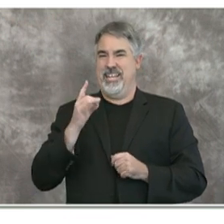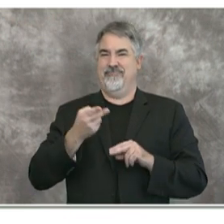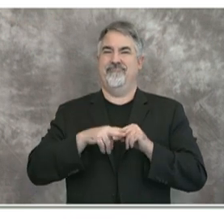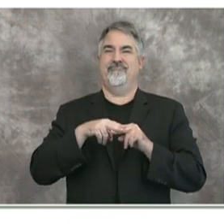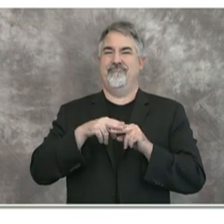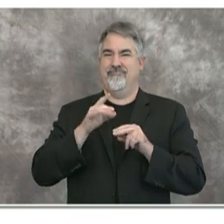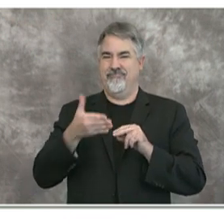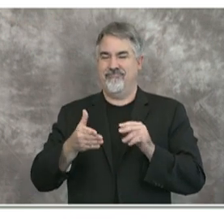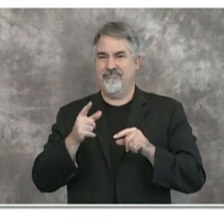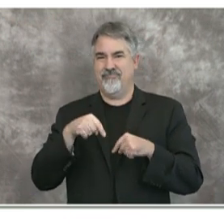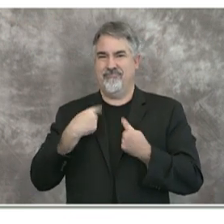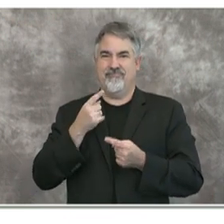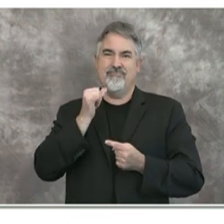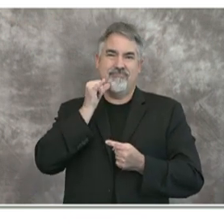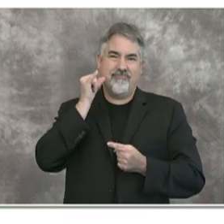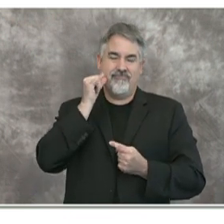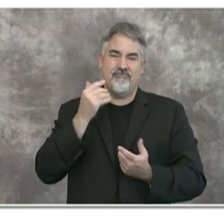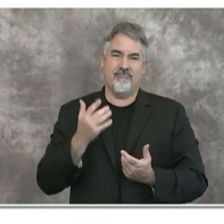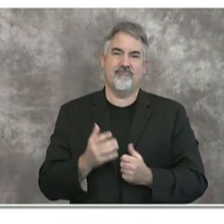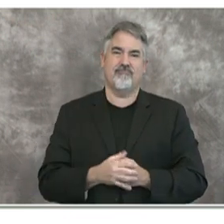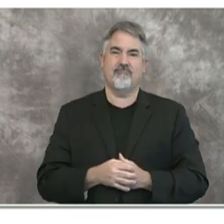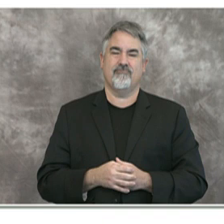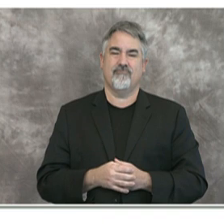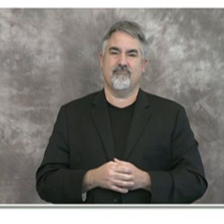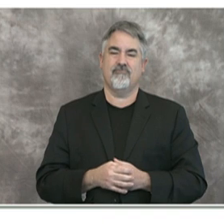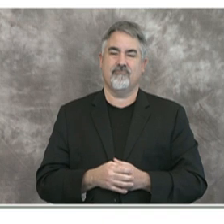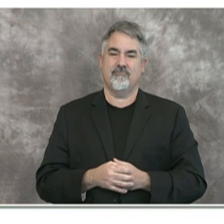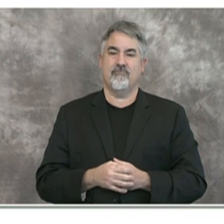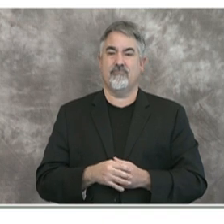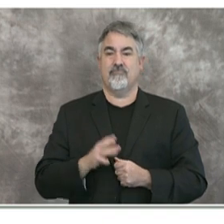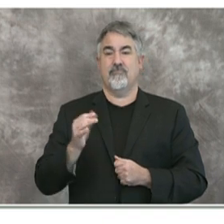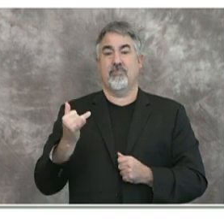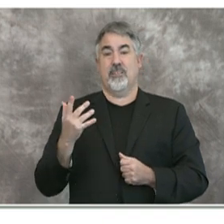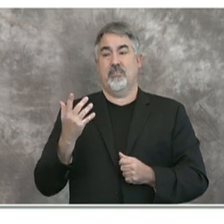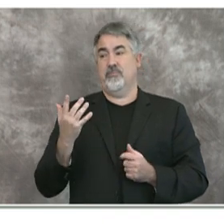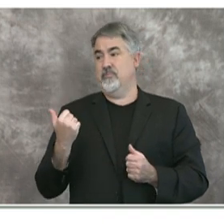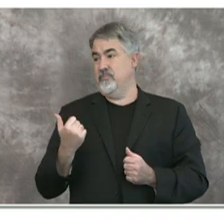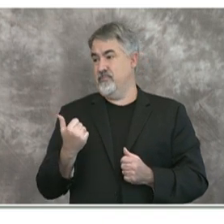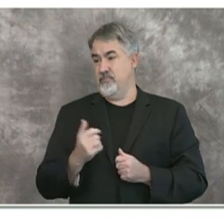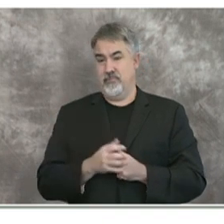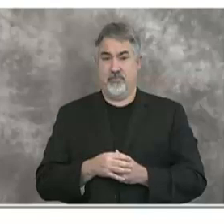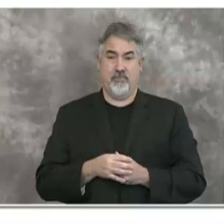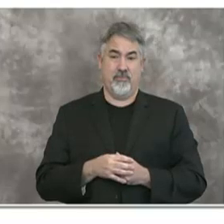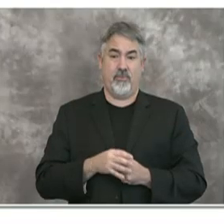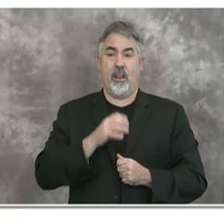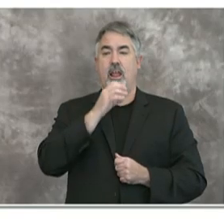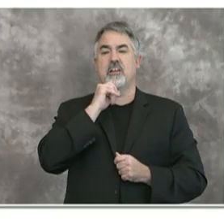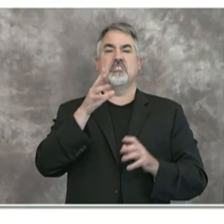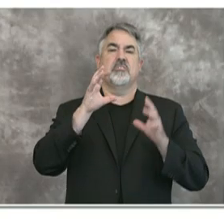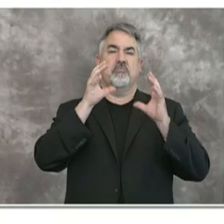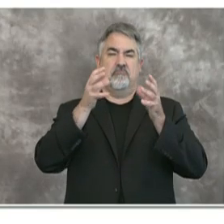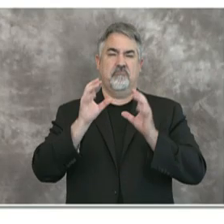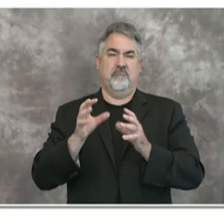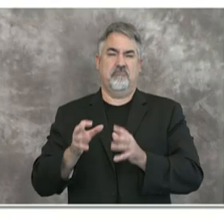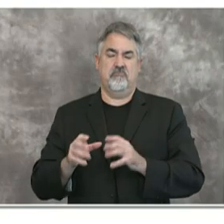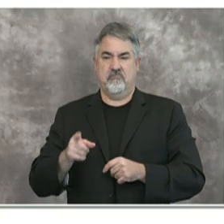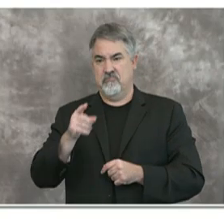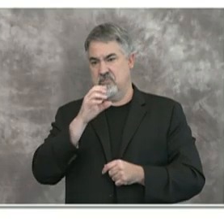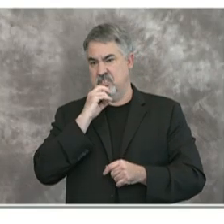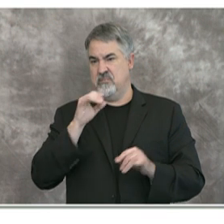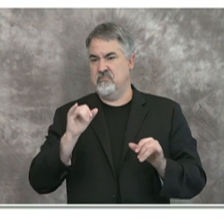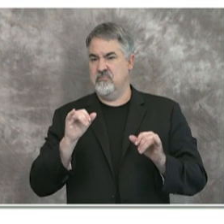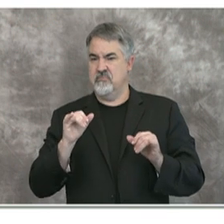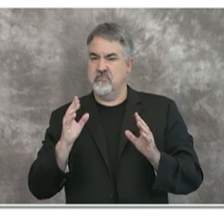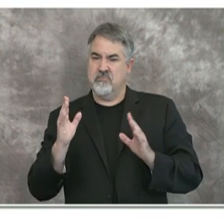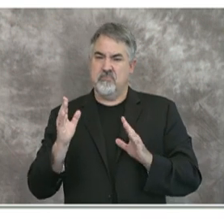reported yesterday. Of the total number of cases, the age range again remains constant, the youngest